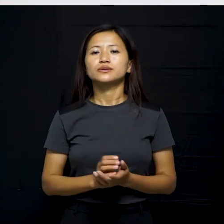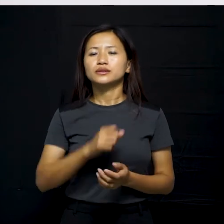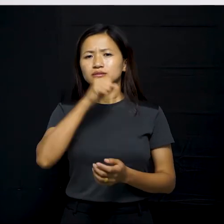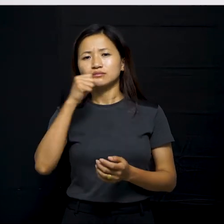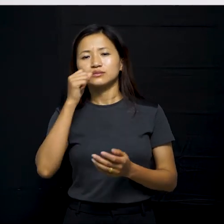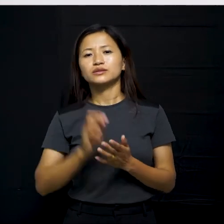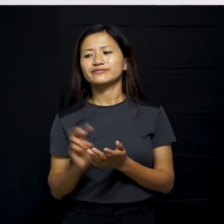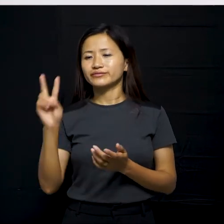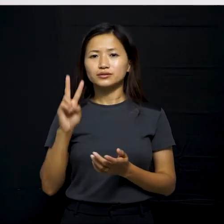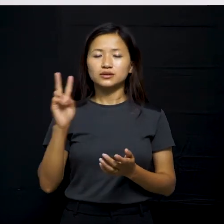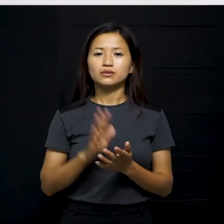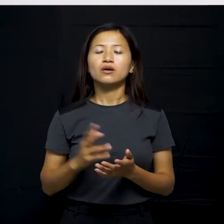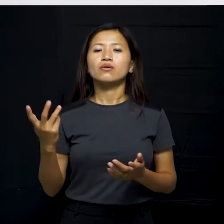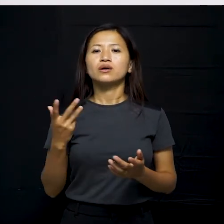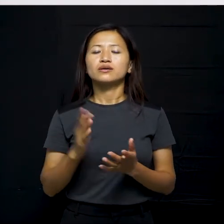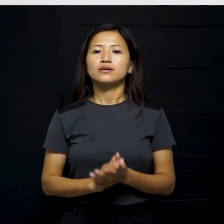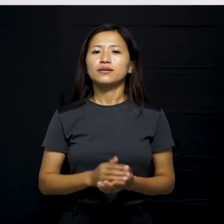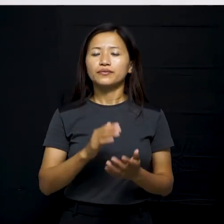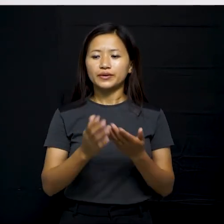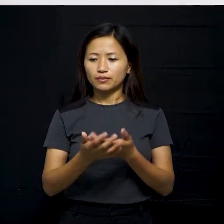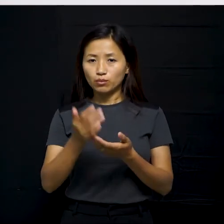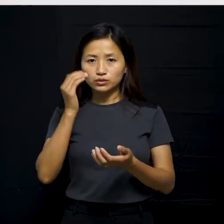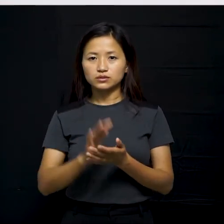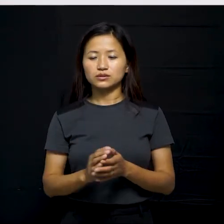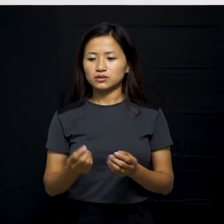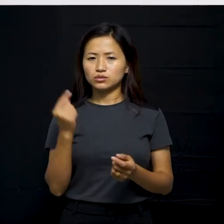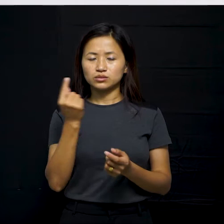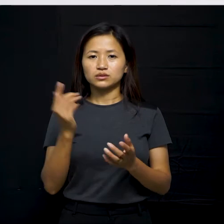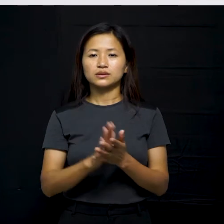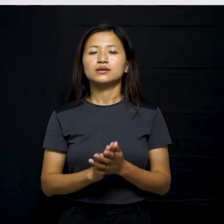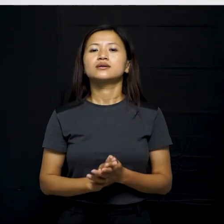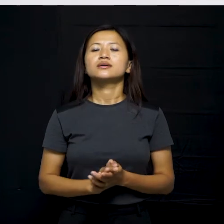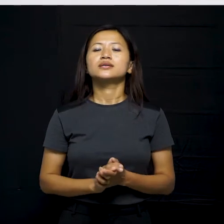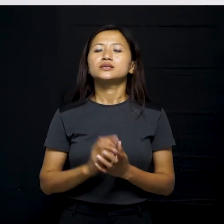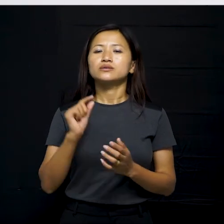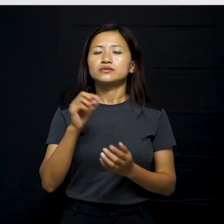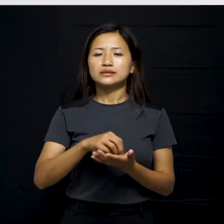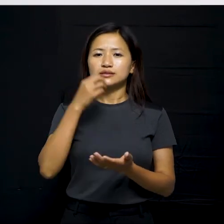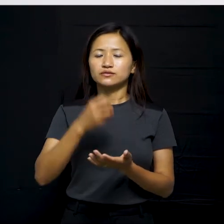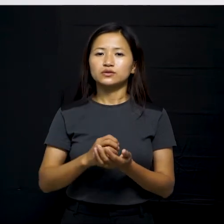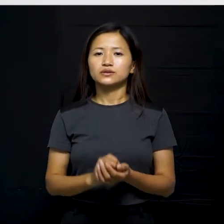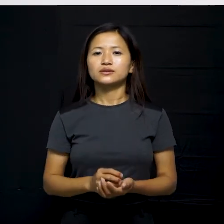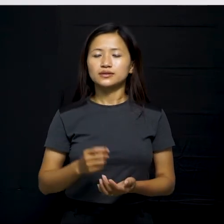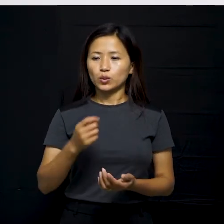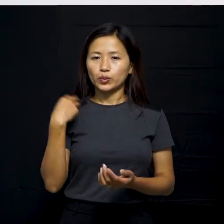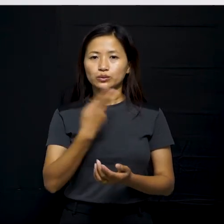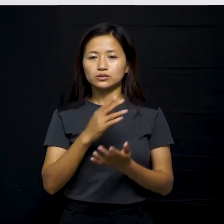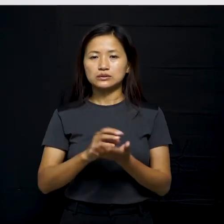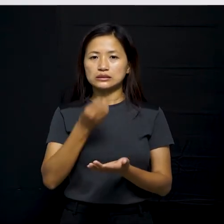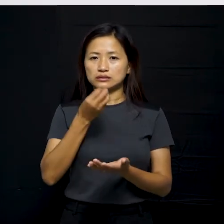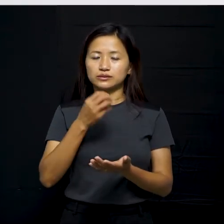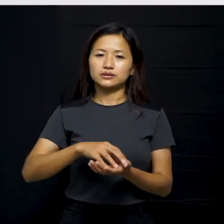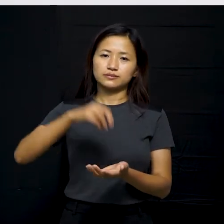we have vegetables. However, the most common and the most staple food, the commonly eaten food is rice. So that is